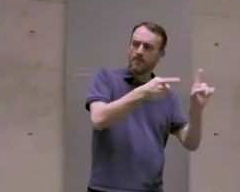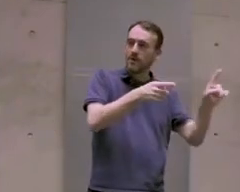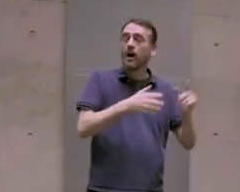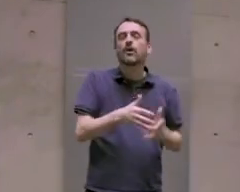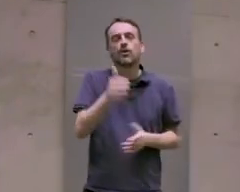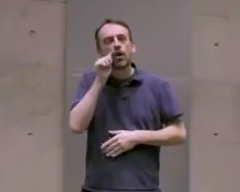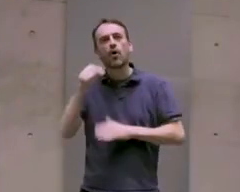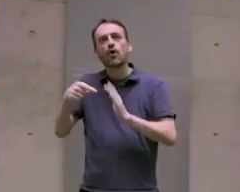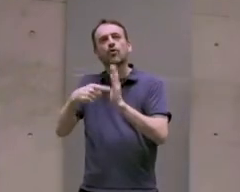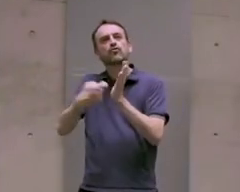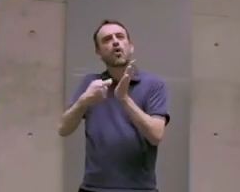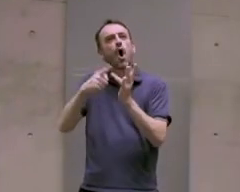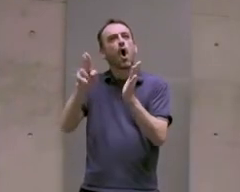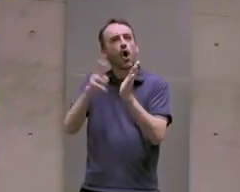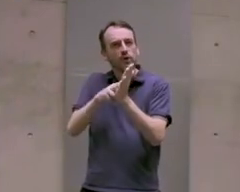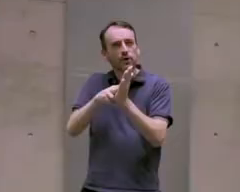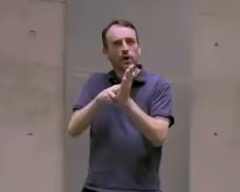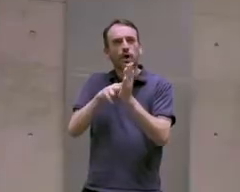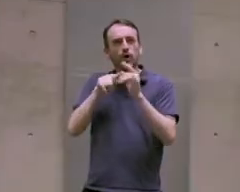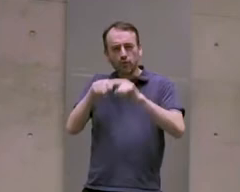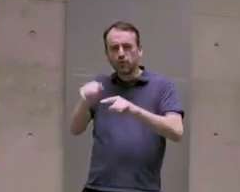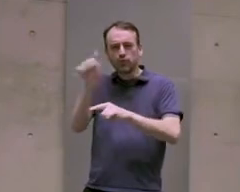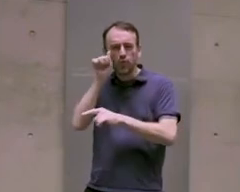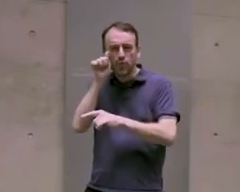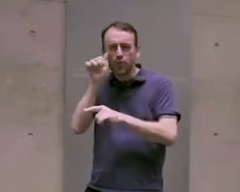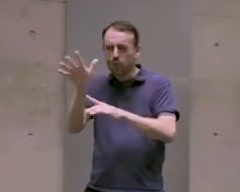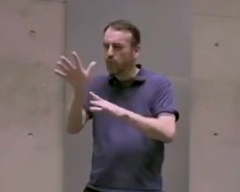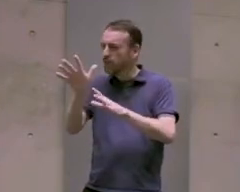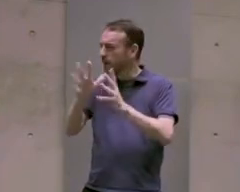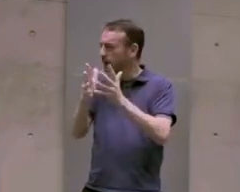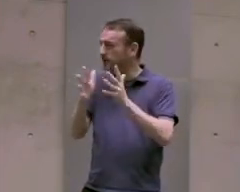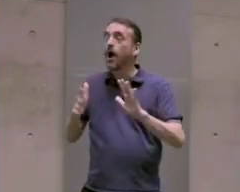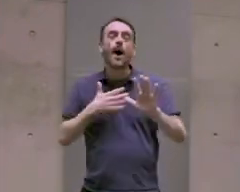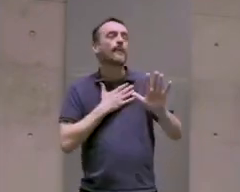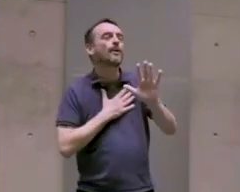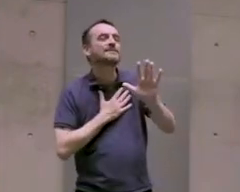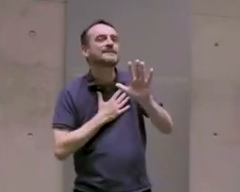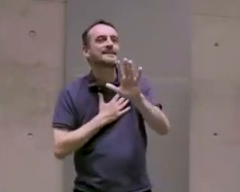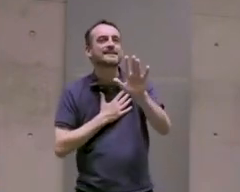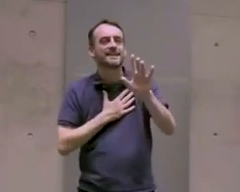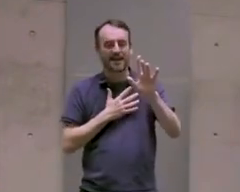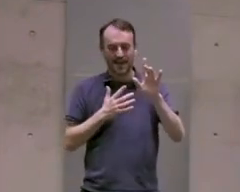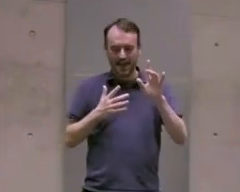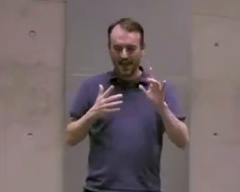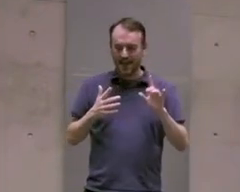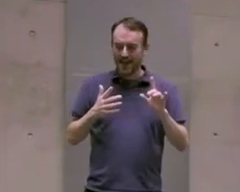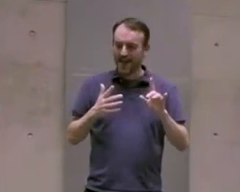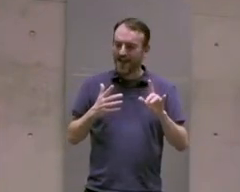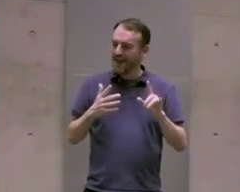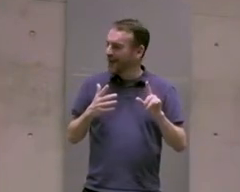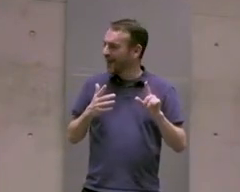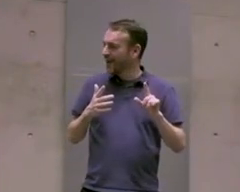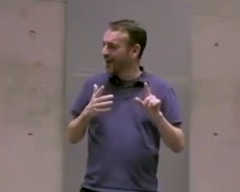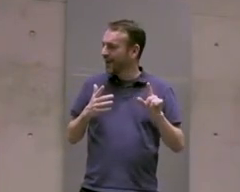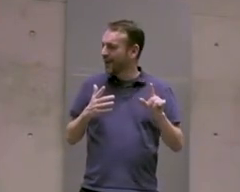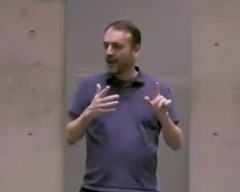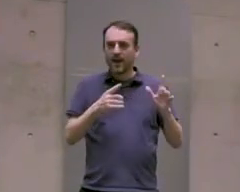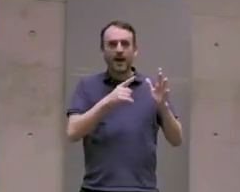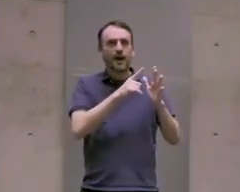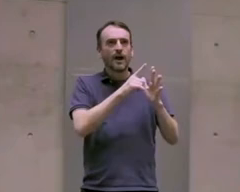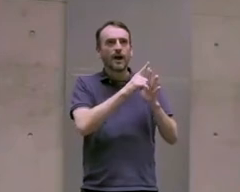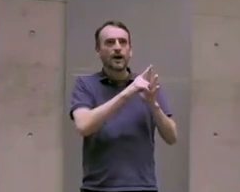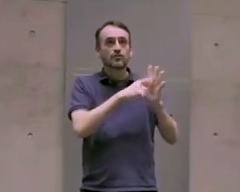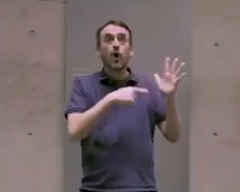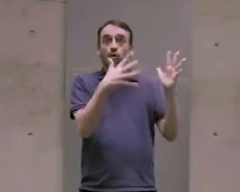you were already... you know, familiar for your work. Oh, no, I apologies that I misspoke. I definitely didn't have to get, though they wanted to do a John Wick